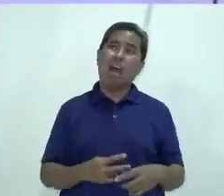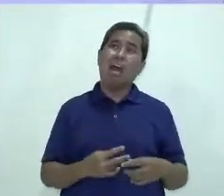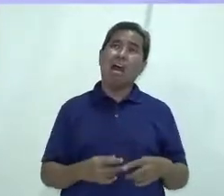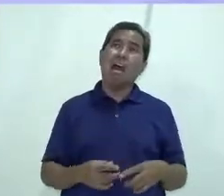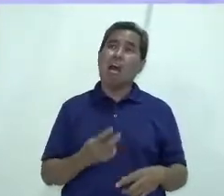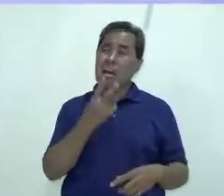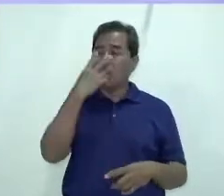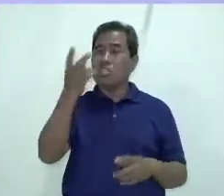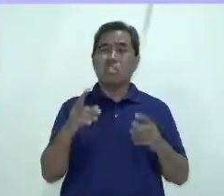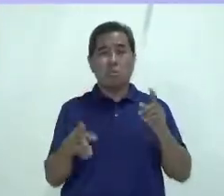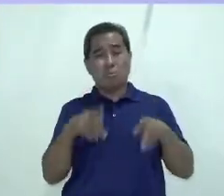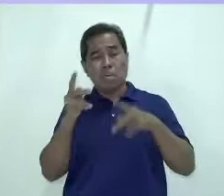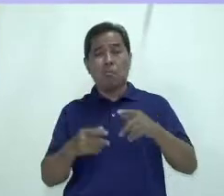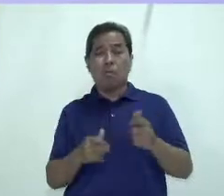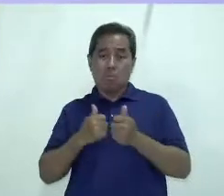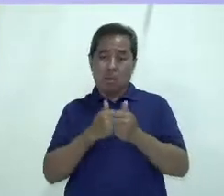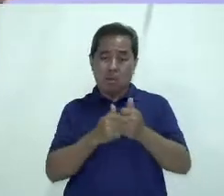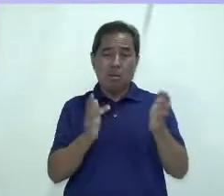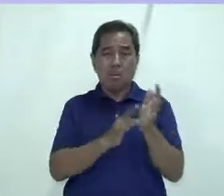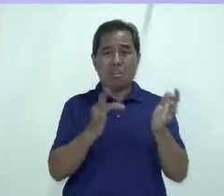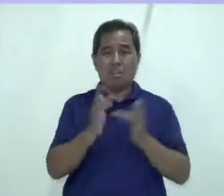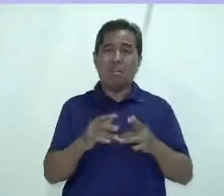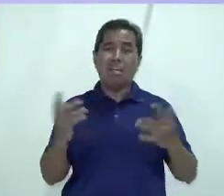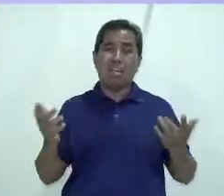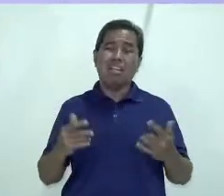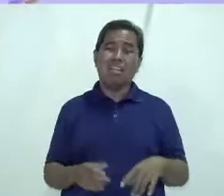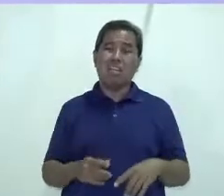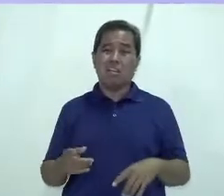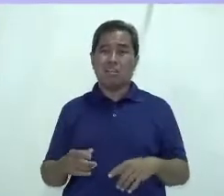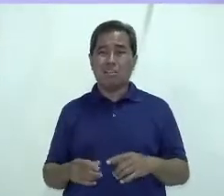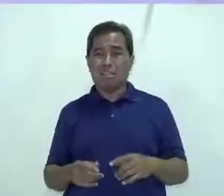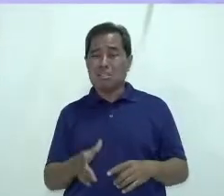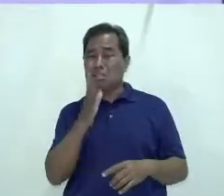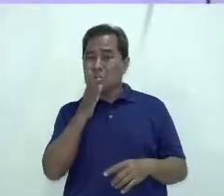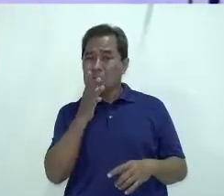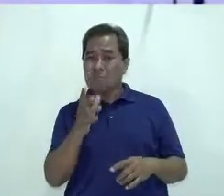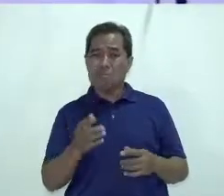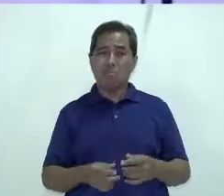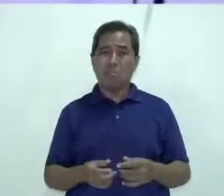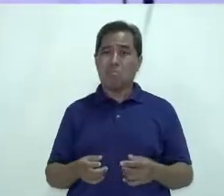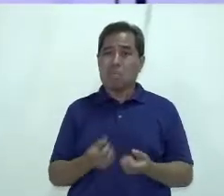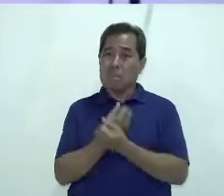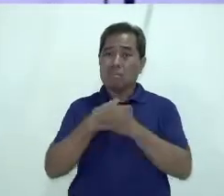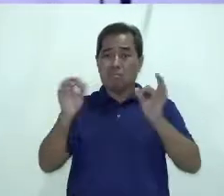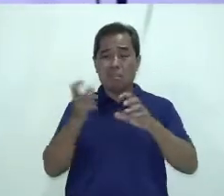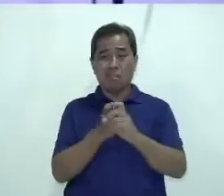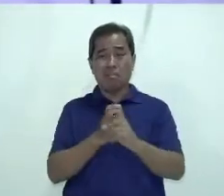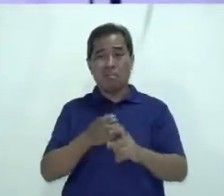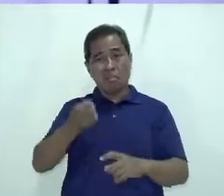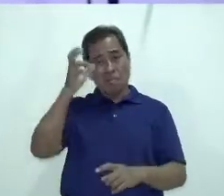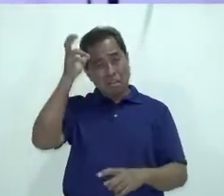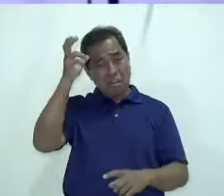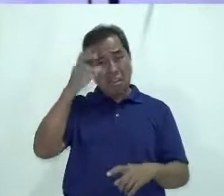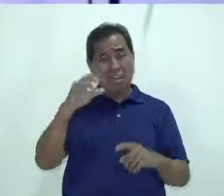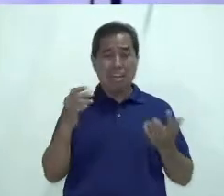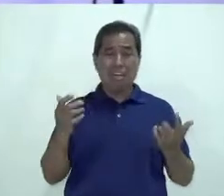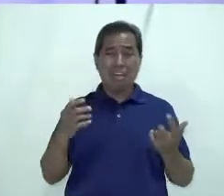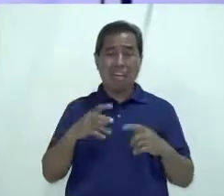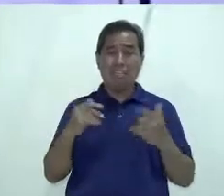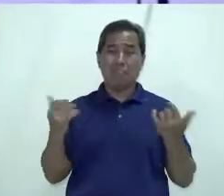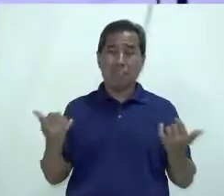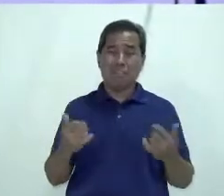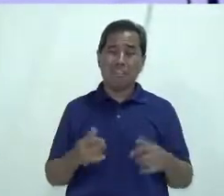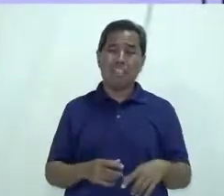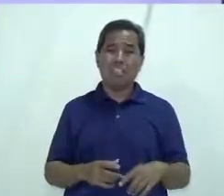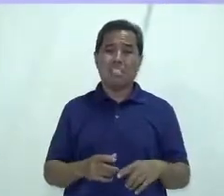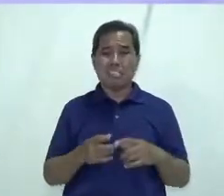to Jesus. And, you know, this young woman has just been delivered from a demonic spirit. You'd be thinking, this is a time for rejoicing